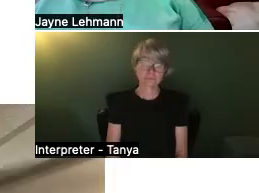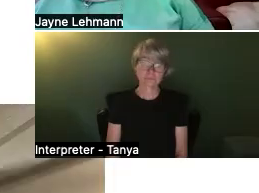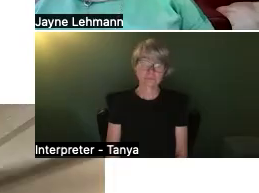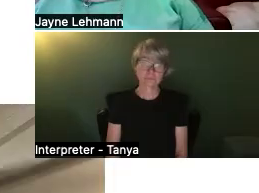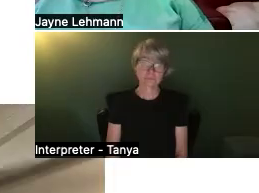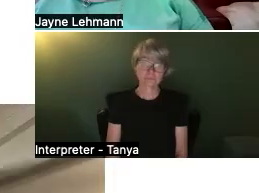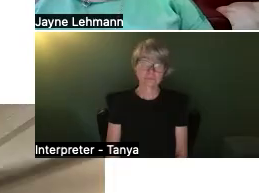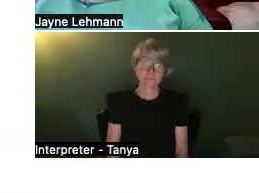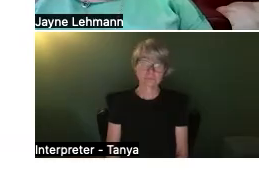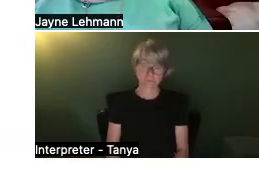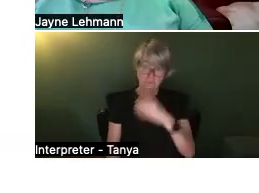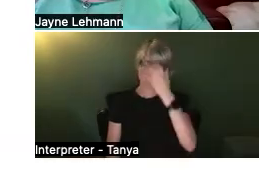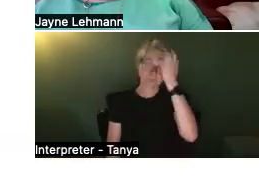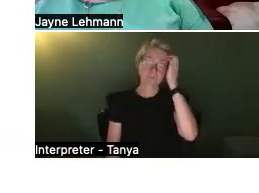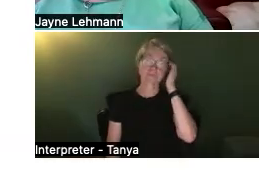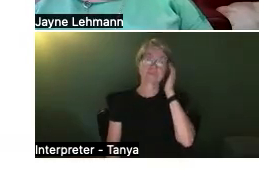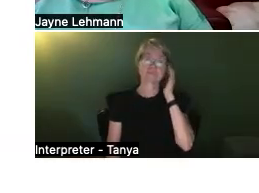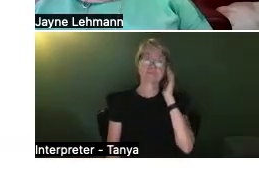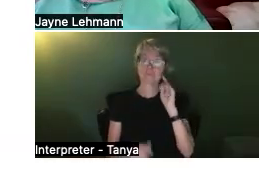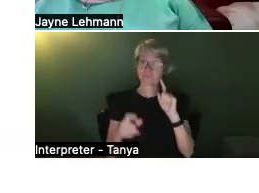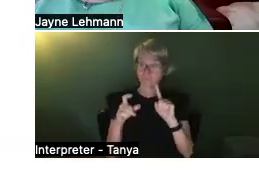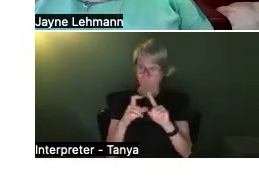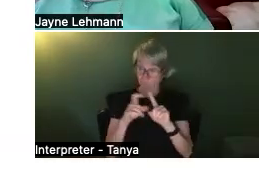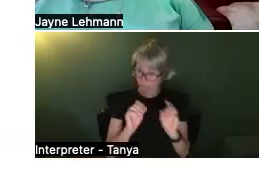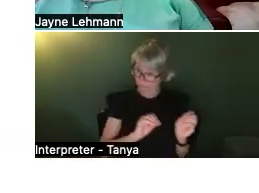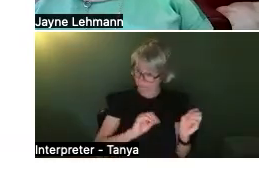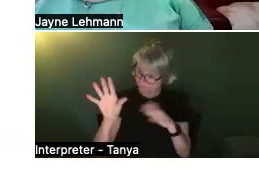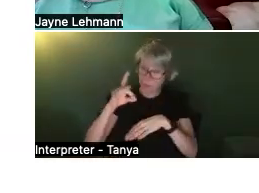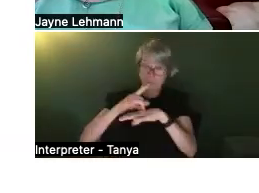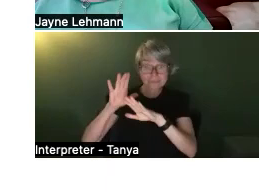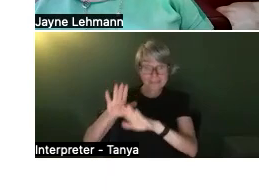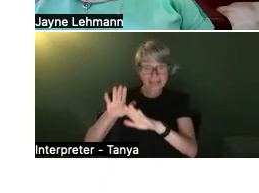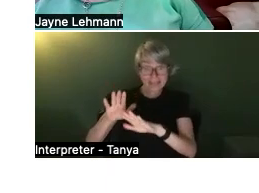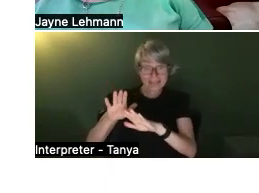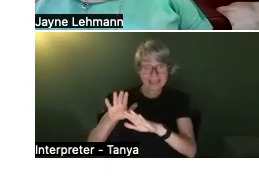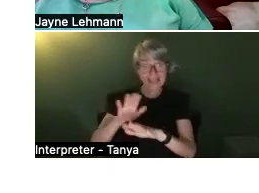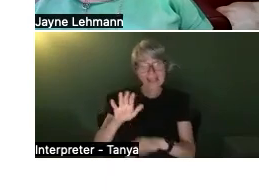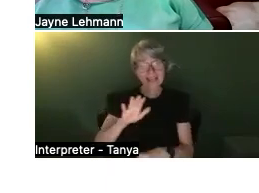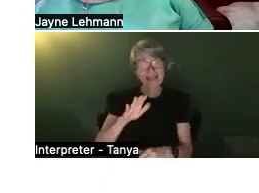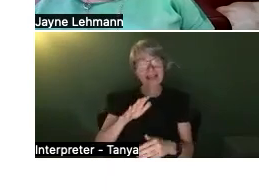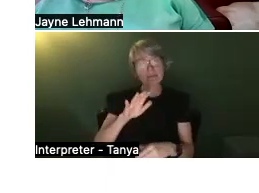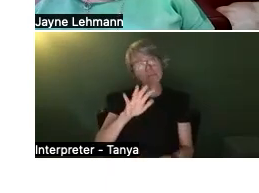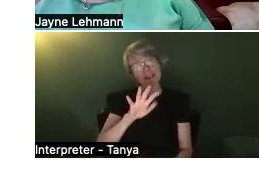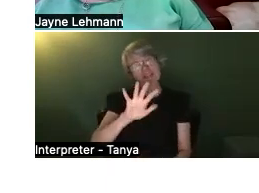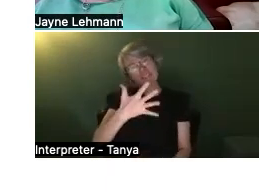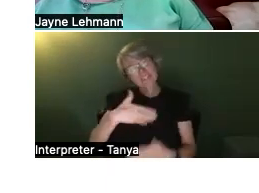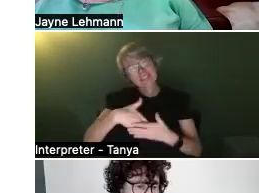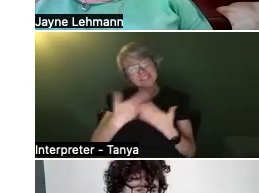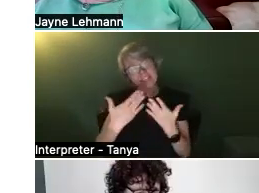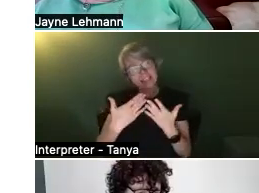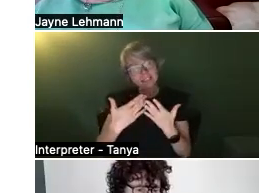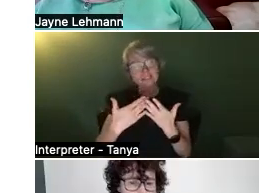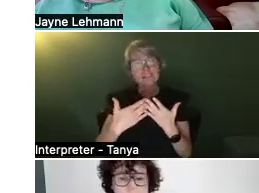So there's Sarah. She went up to the ward. And then about day 5, Sarah was still